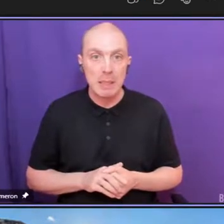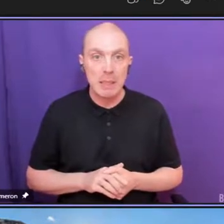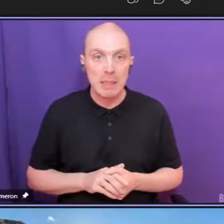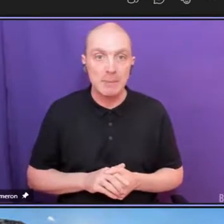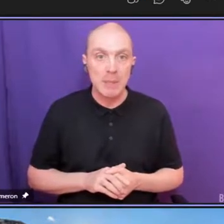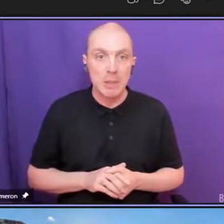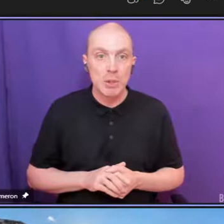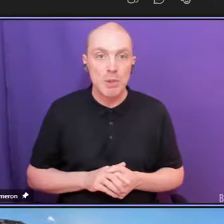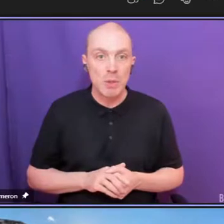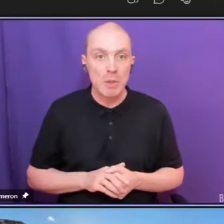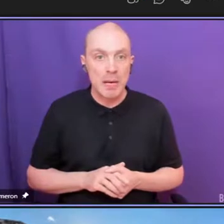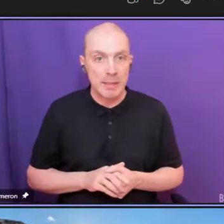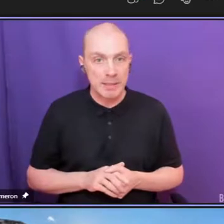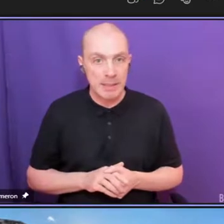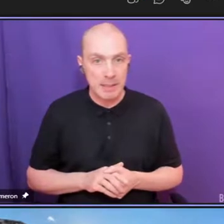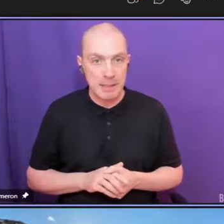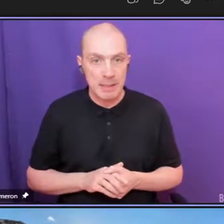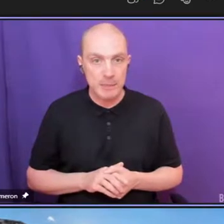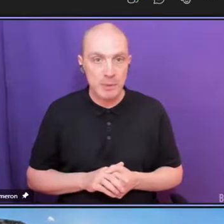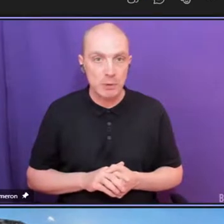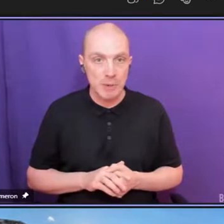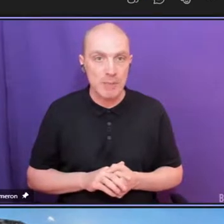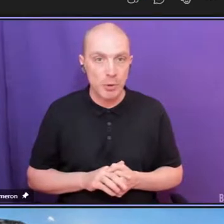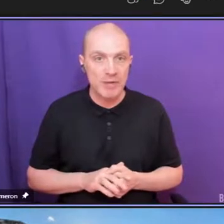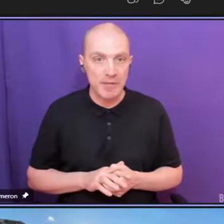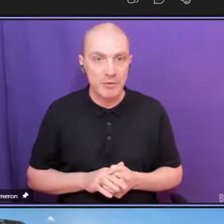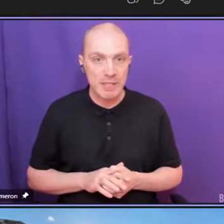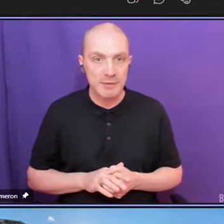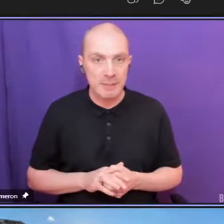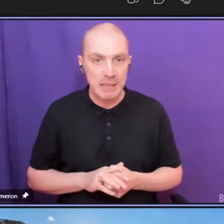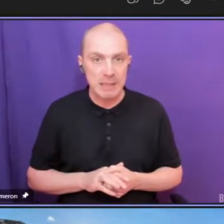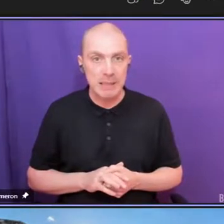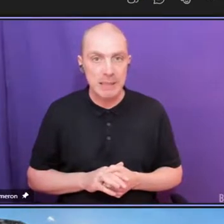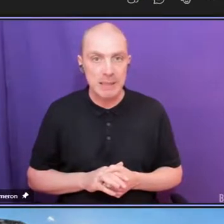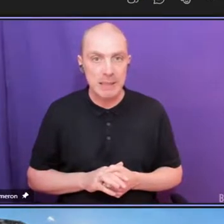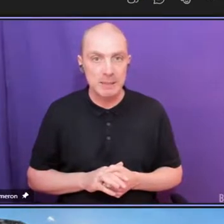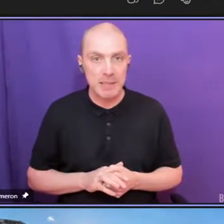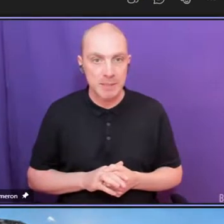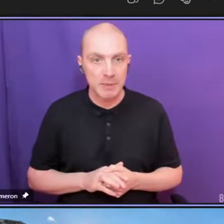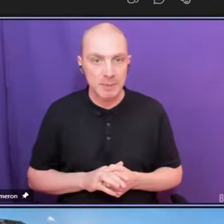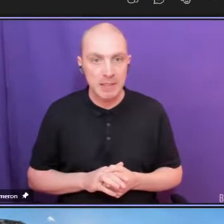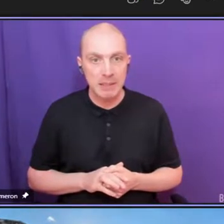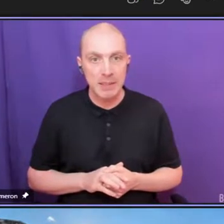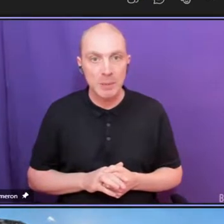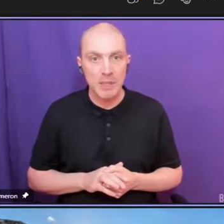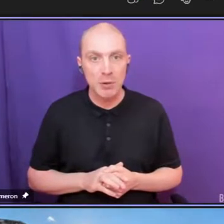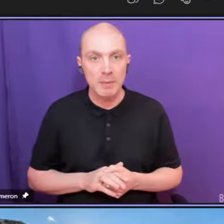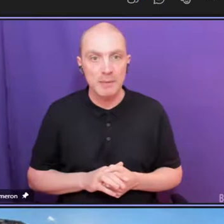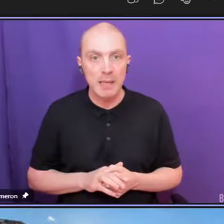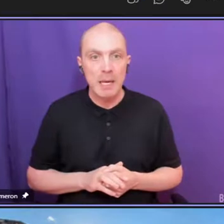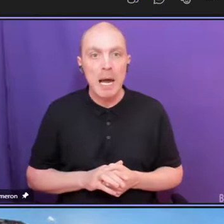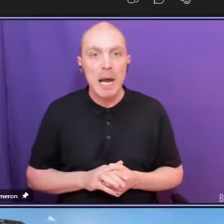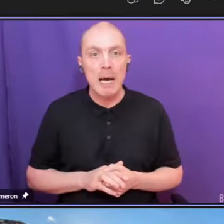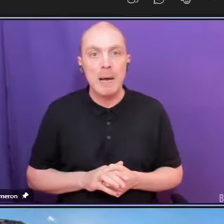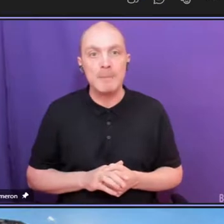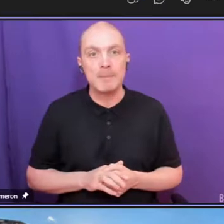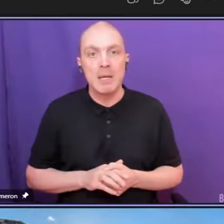sophisticated. So it's a, you know, it's a point of interest for me. It's something I'm keenly aware